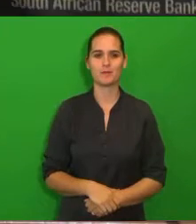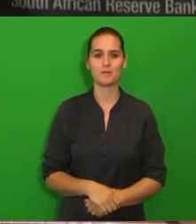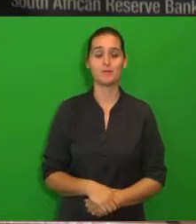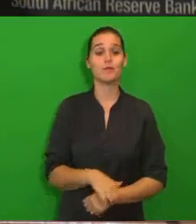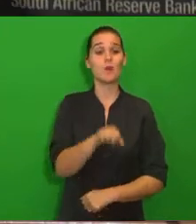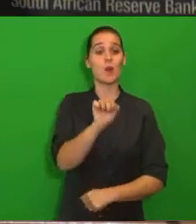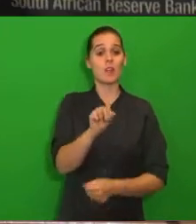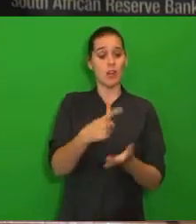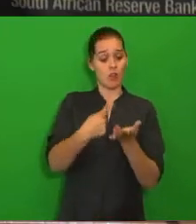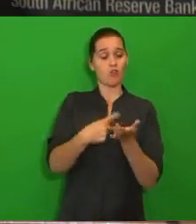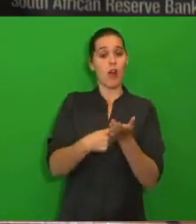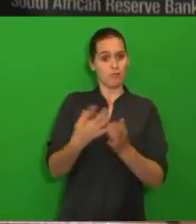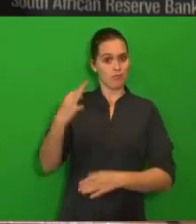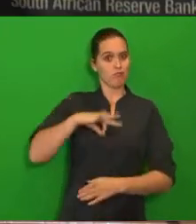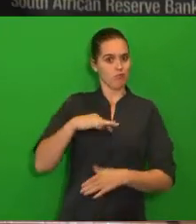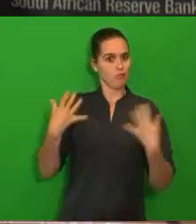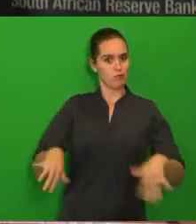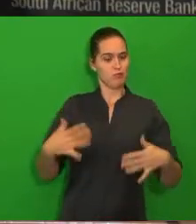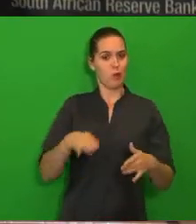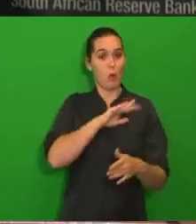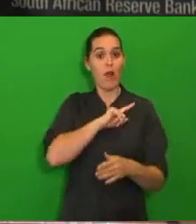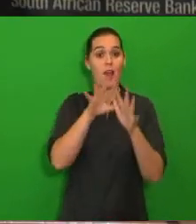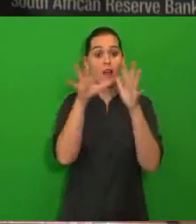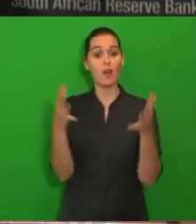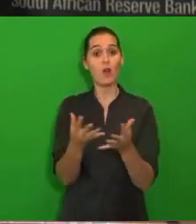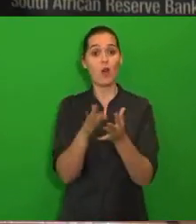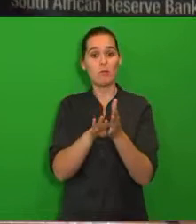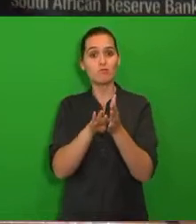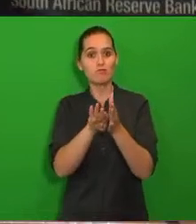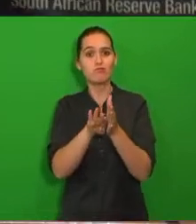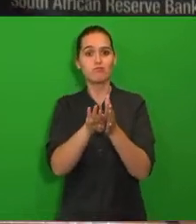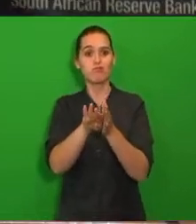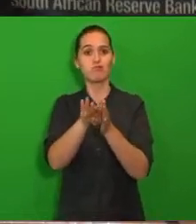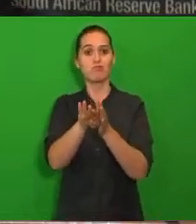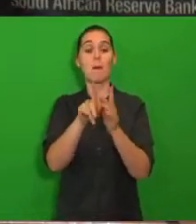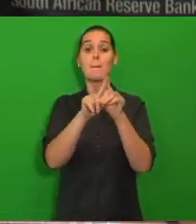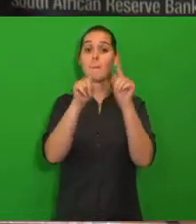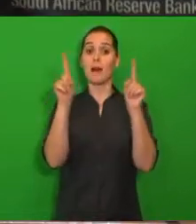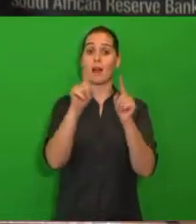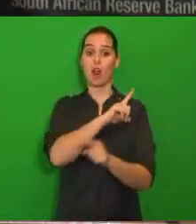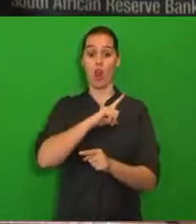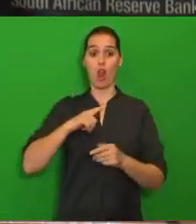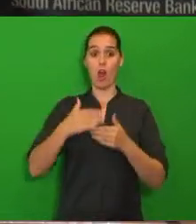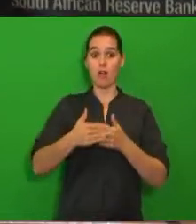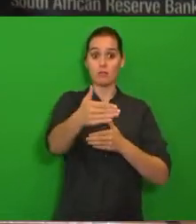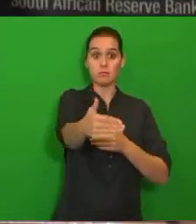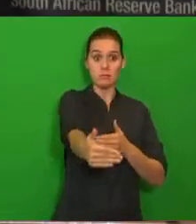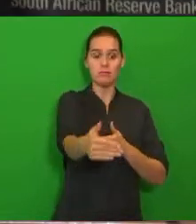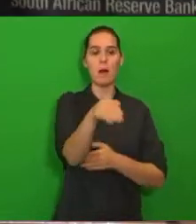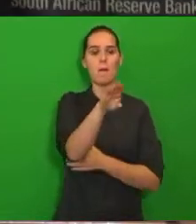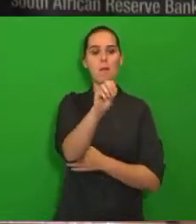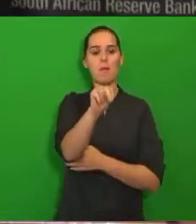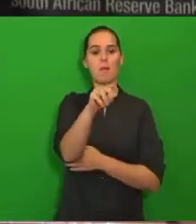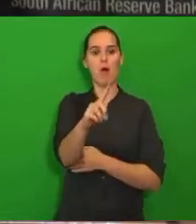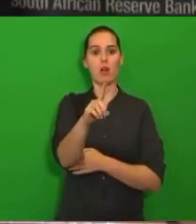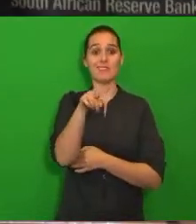While the rand has benefited from improvements in global sentiment, high long-term bond yields